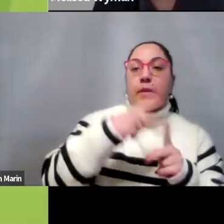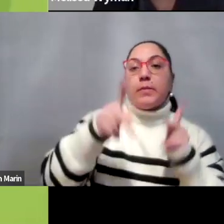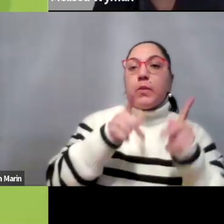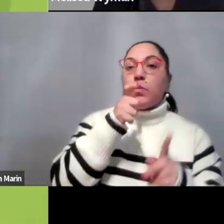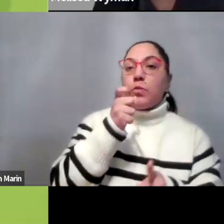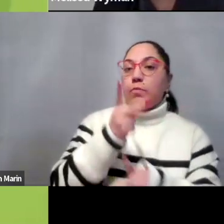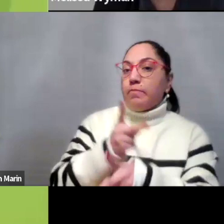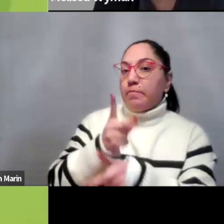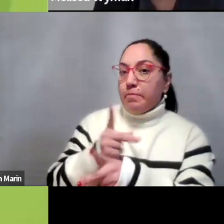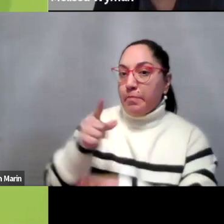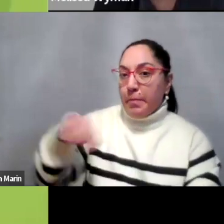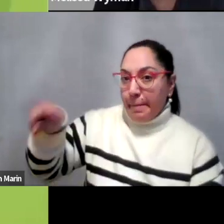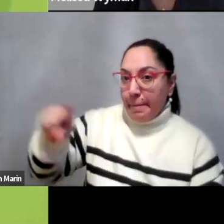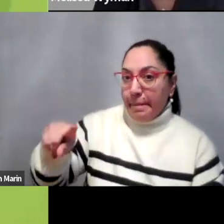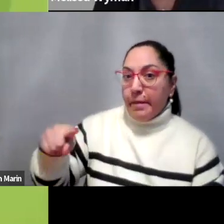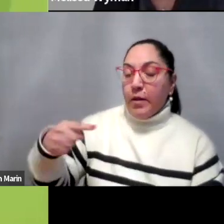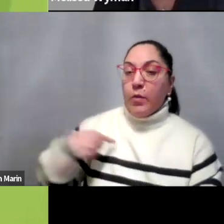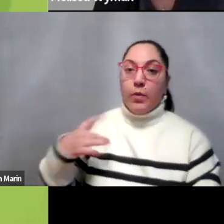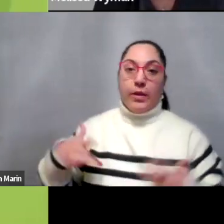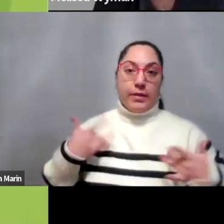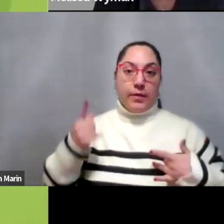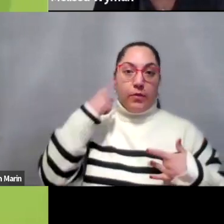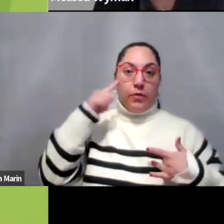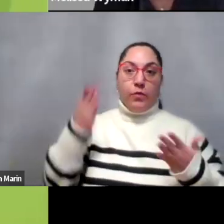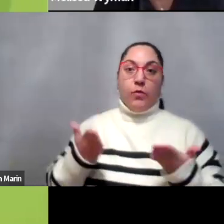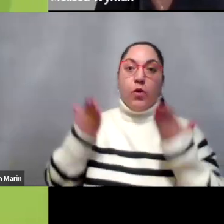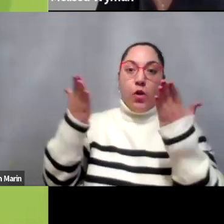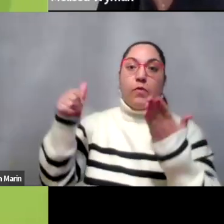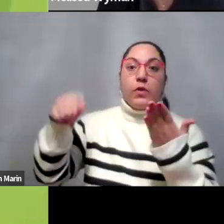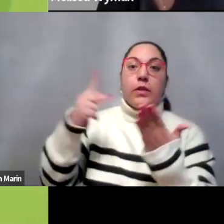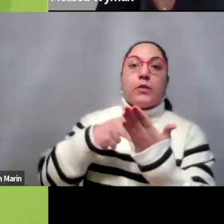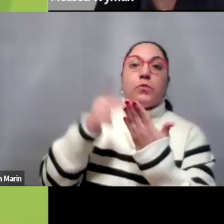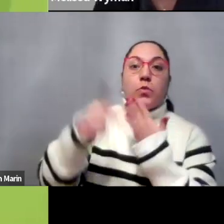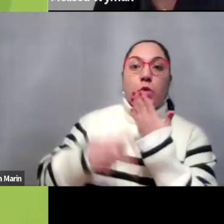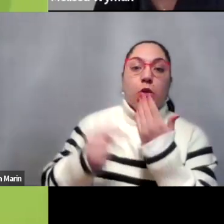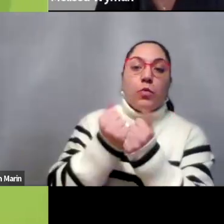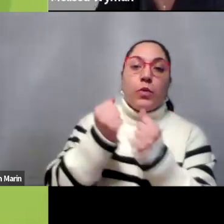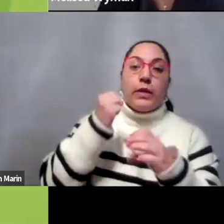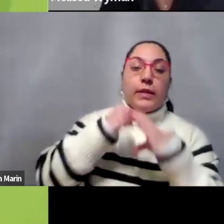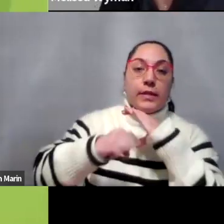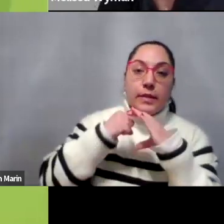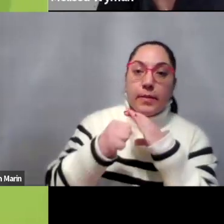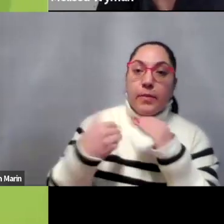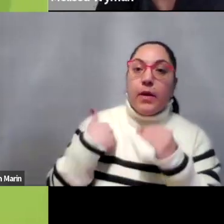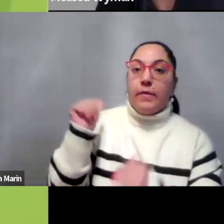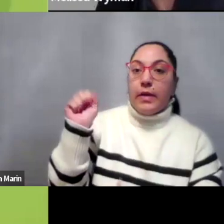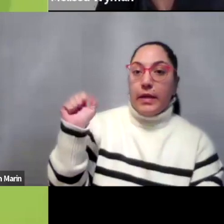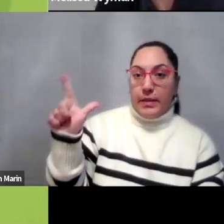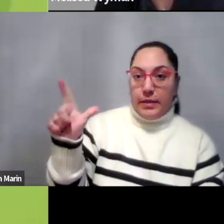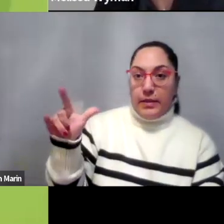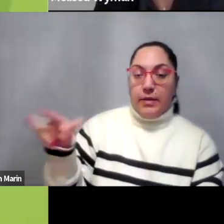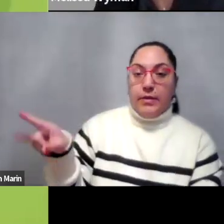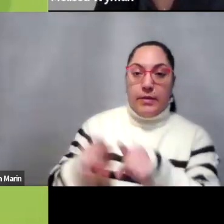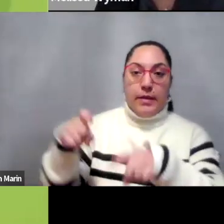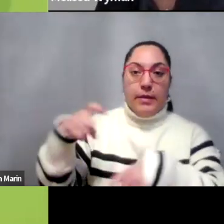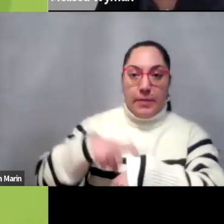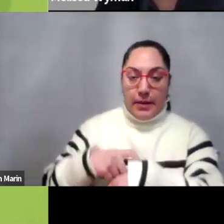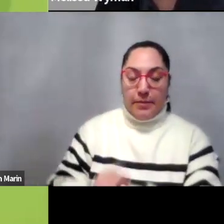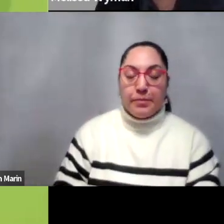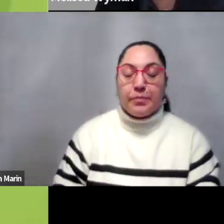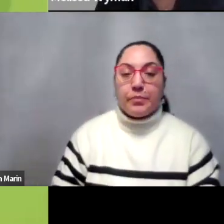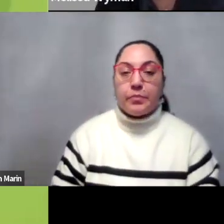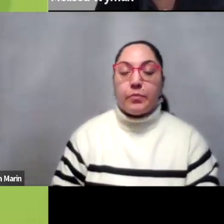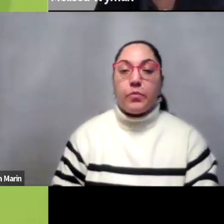to offer this presentation with American Sign Language simultaneous interpretation. We will also